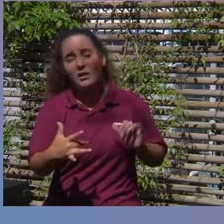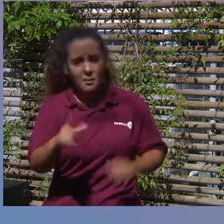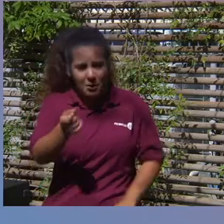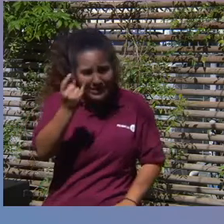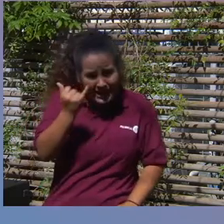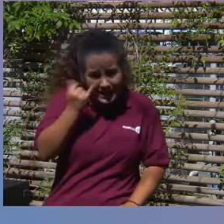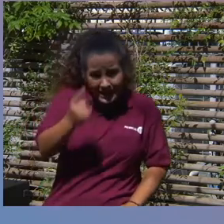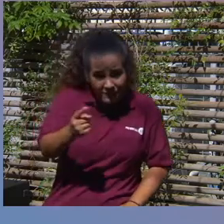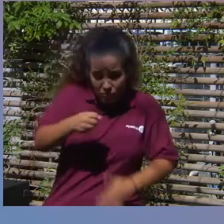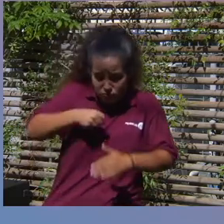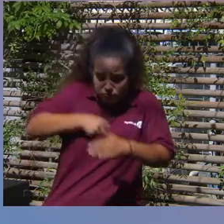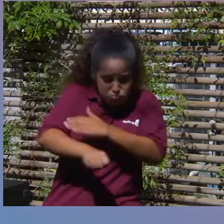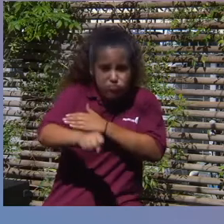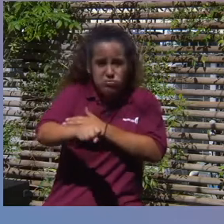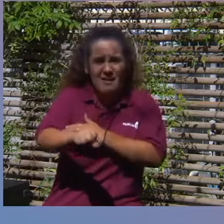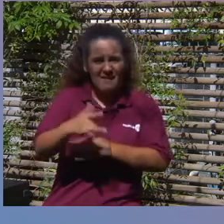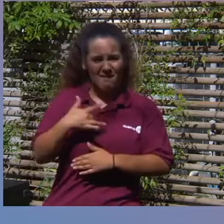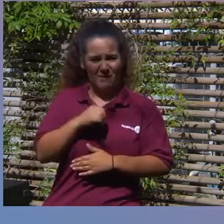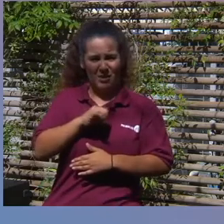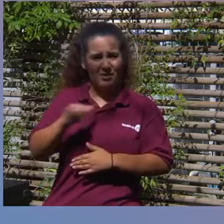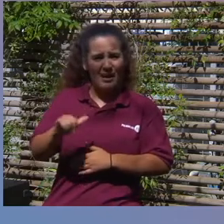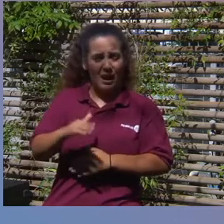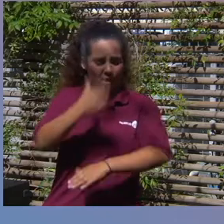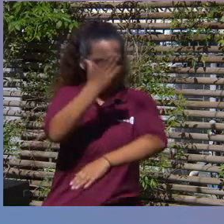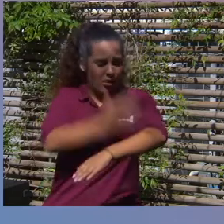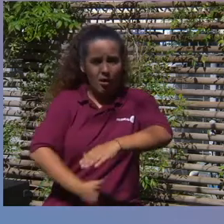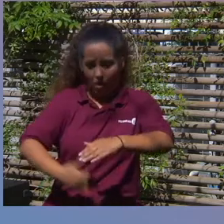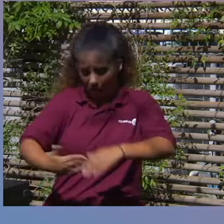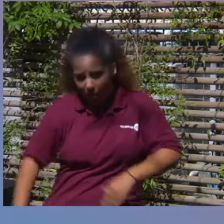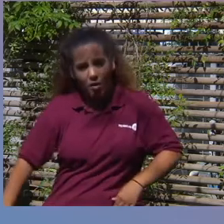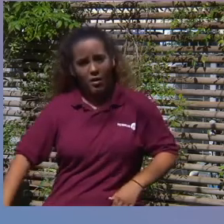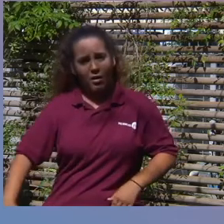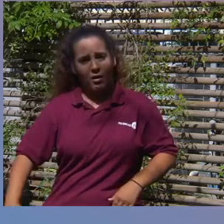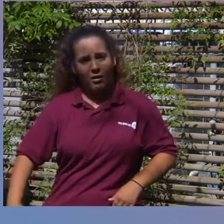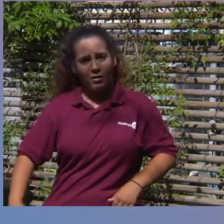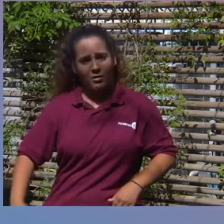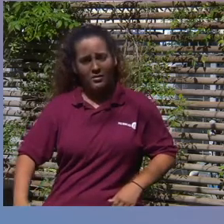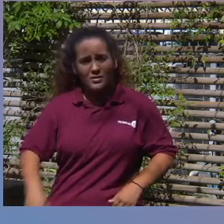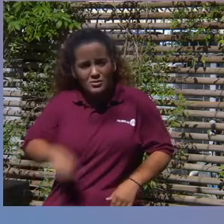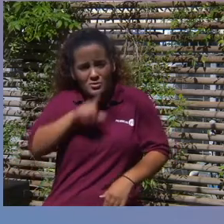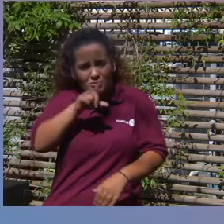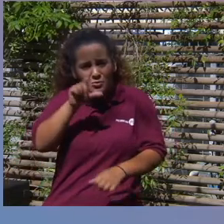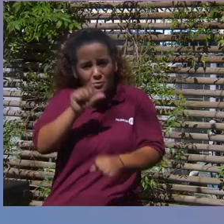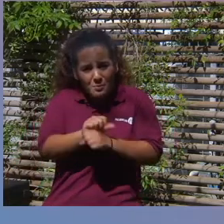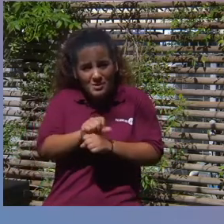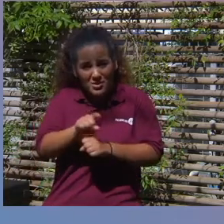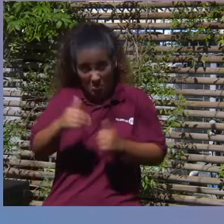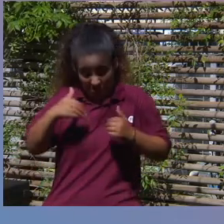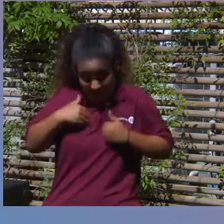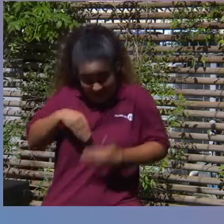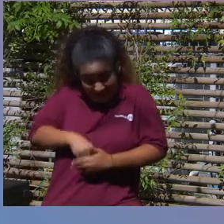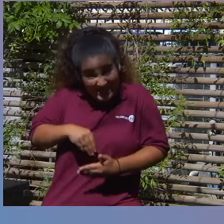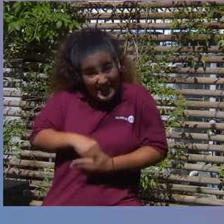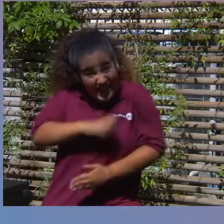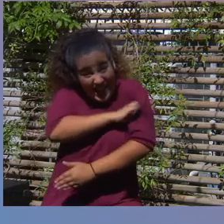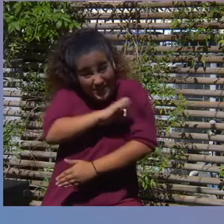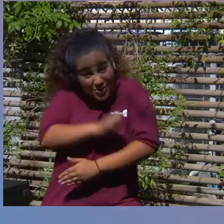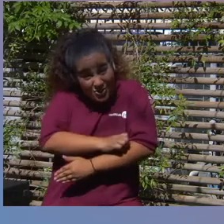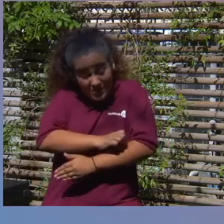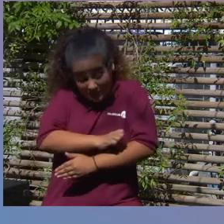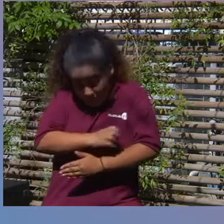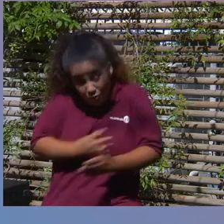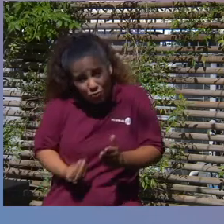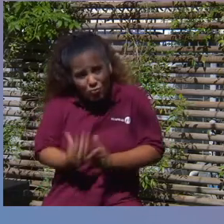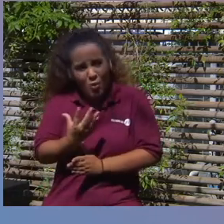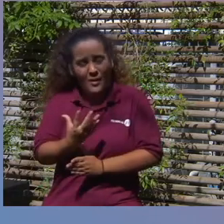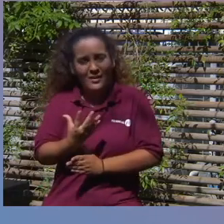yes. It's like you're losing your arm, yeah, or your leg. You had a growing energy inside, yes, and that is